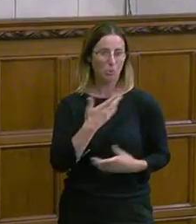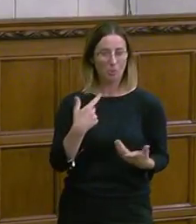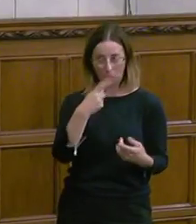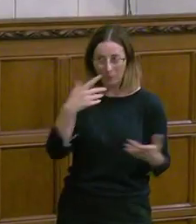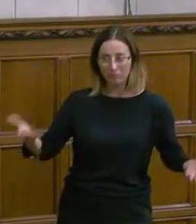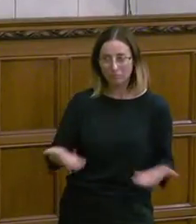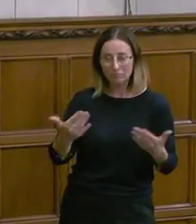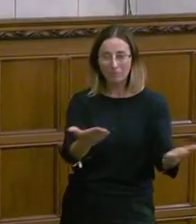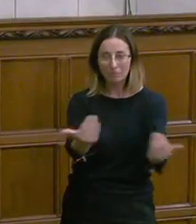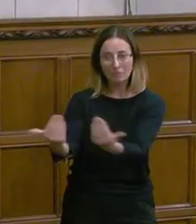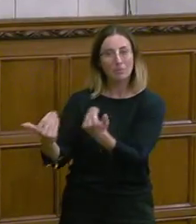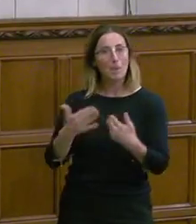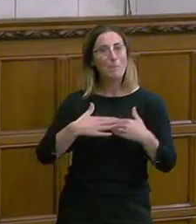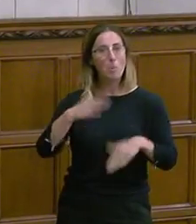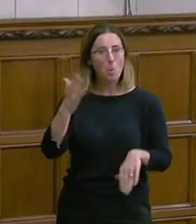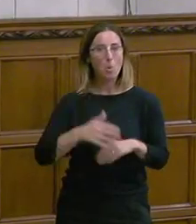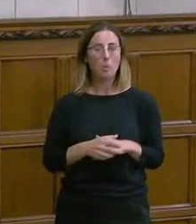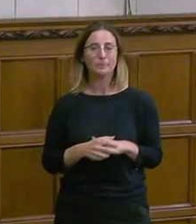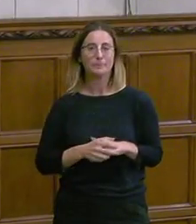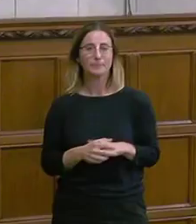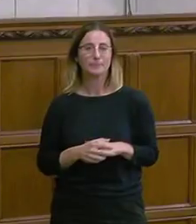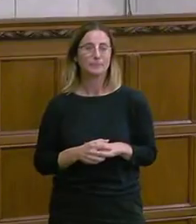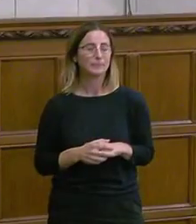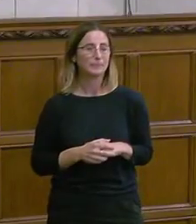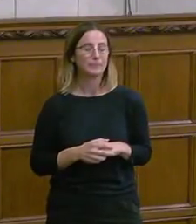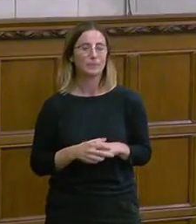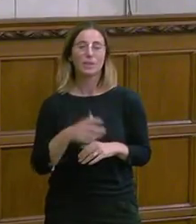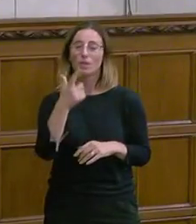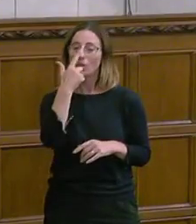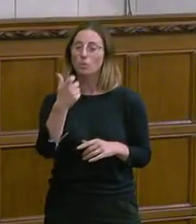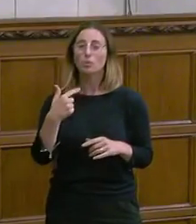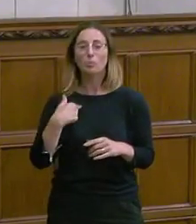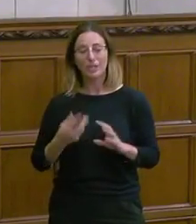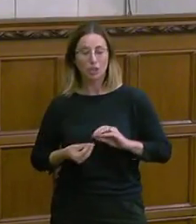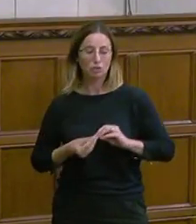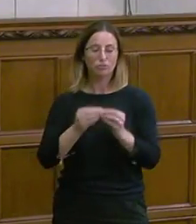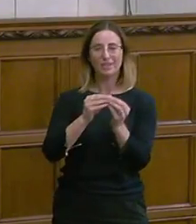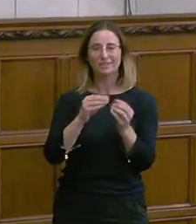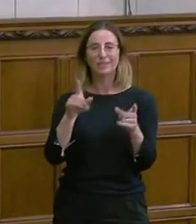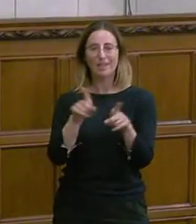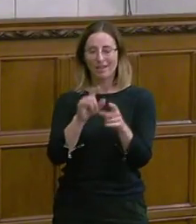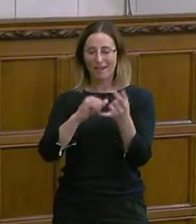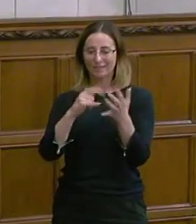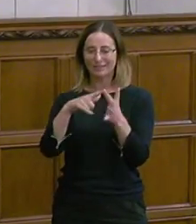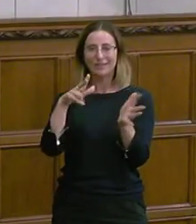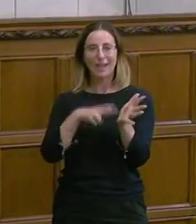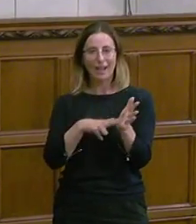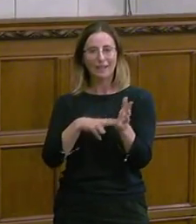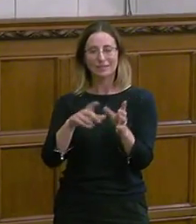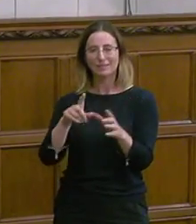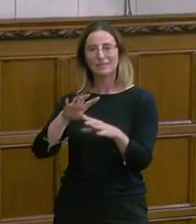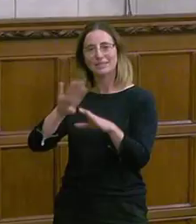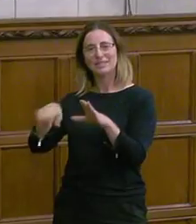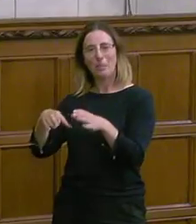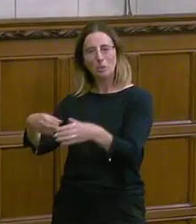Many of them extend the representation of special providers by creating SEND subgroups to look specifically at issues relating to